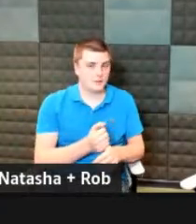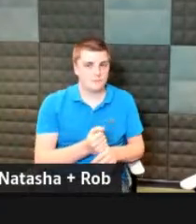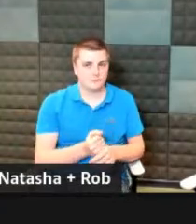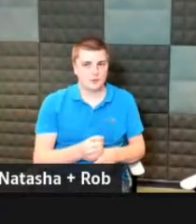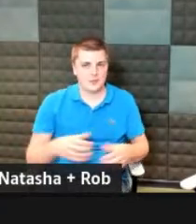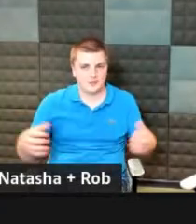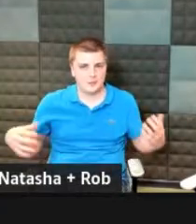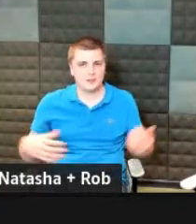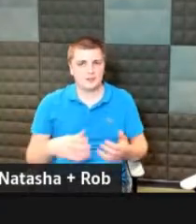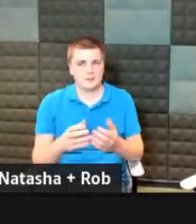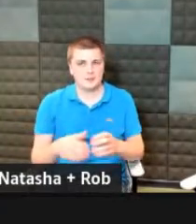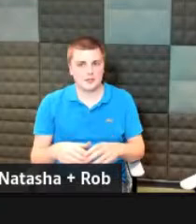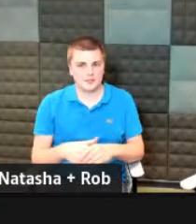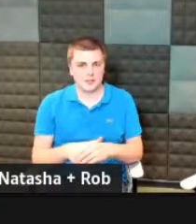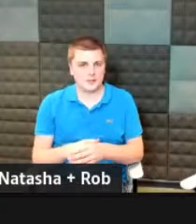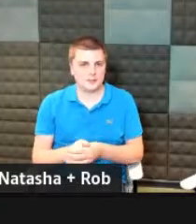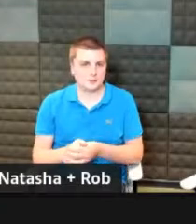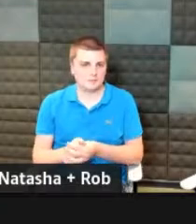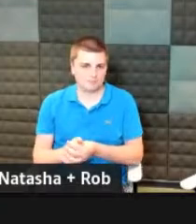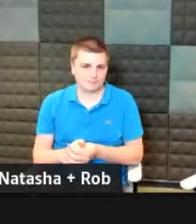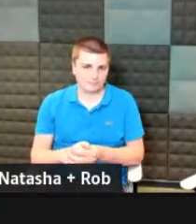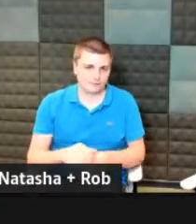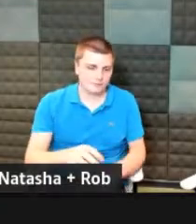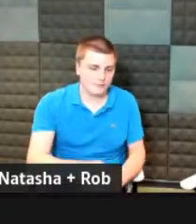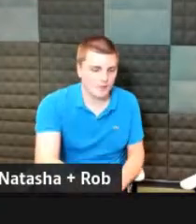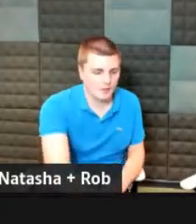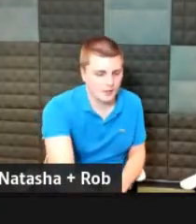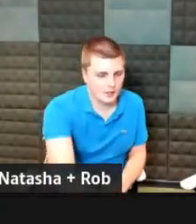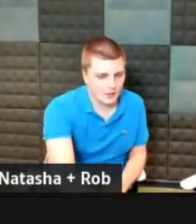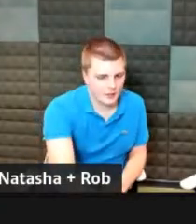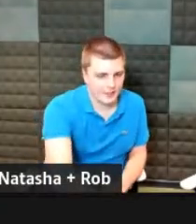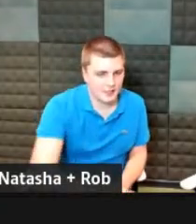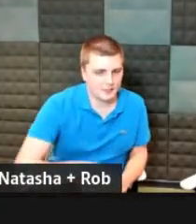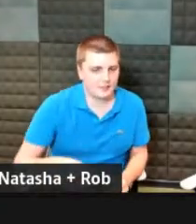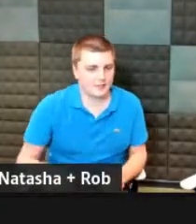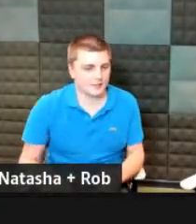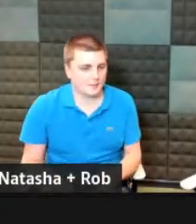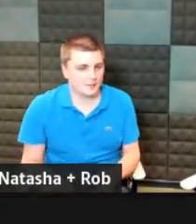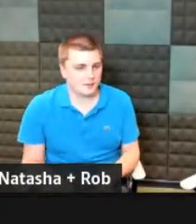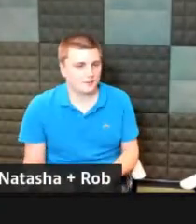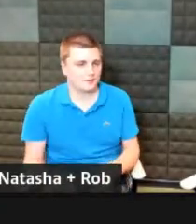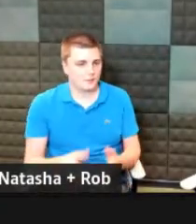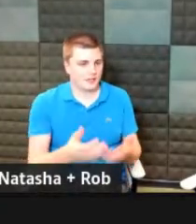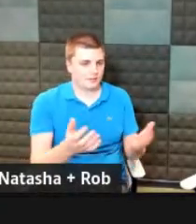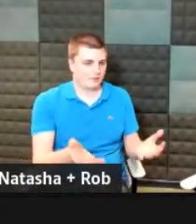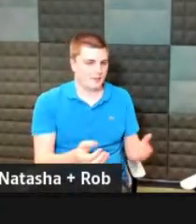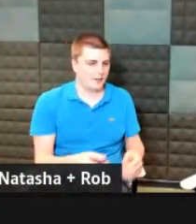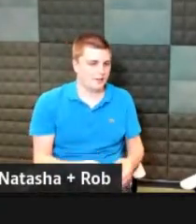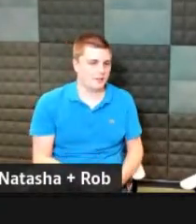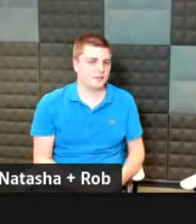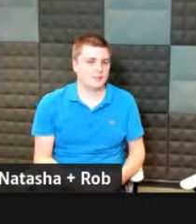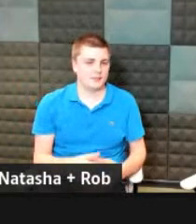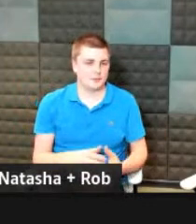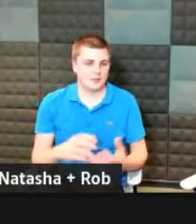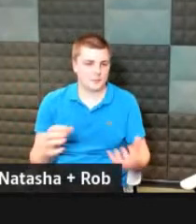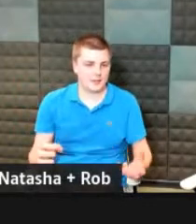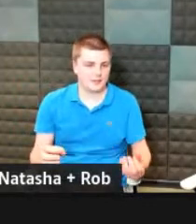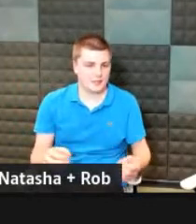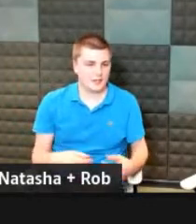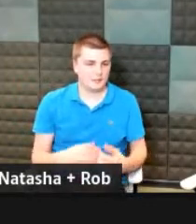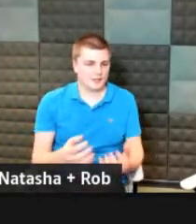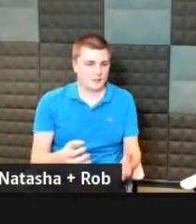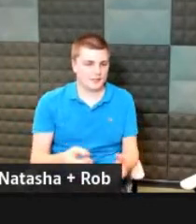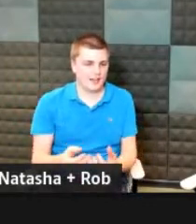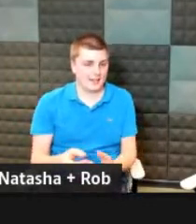removed, or maybe 2 nodes can be joined into one. In this particular example, we had 3 nodes in our existing compute